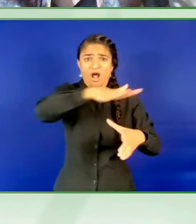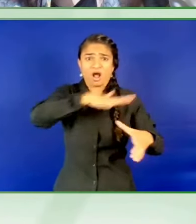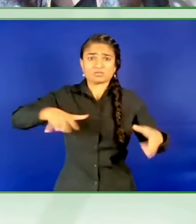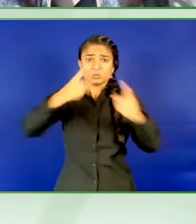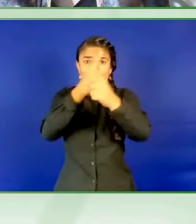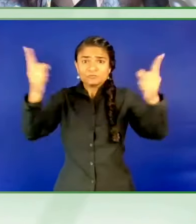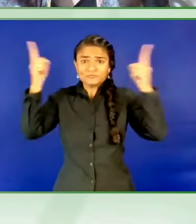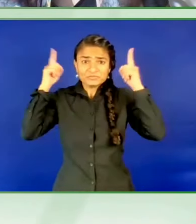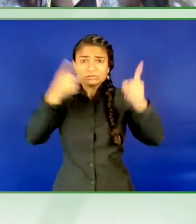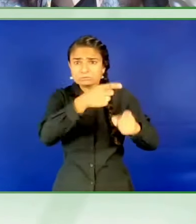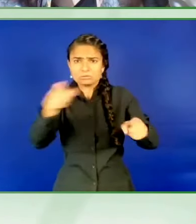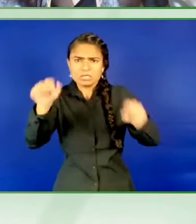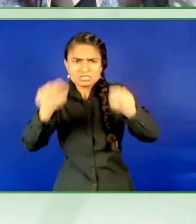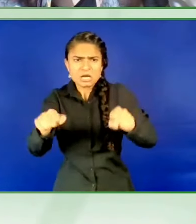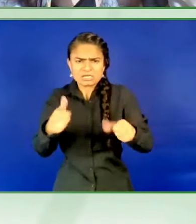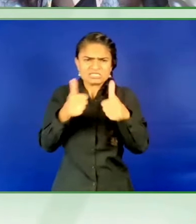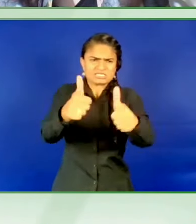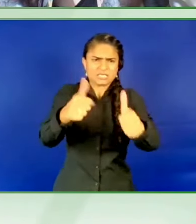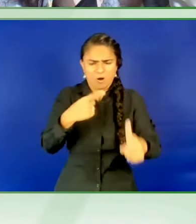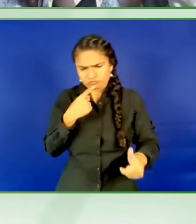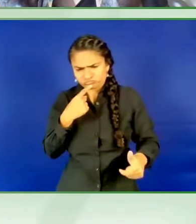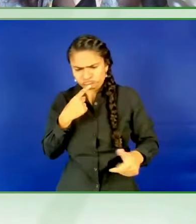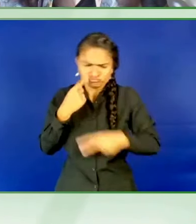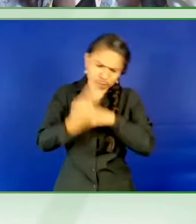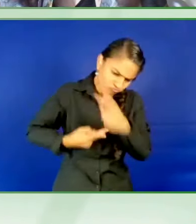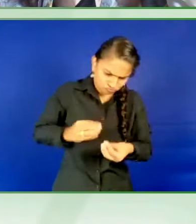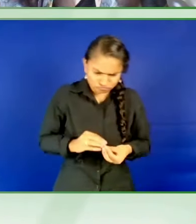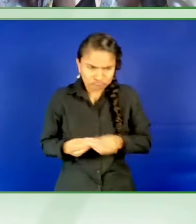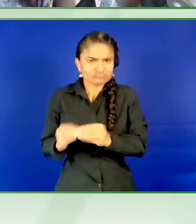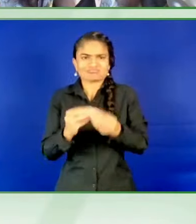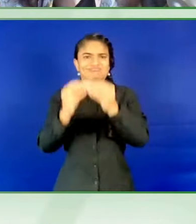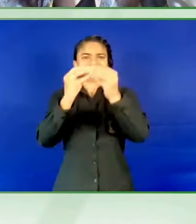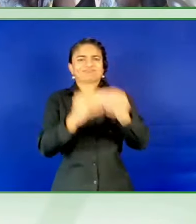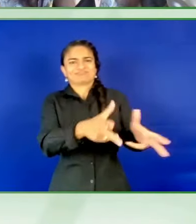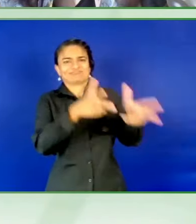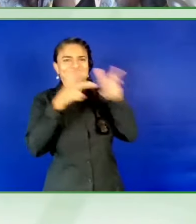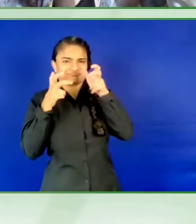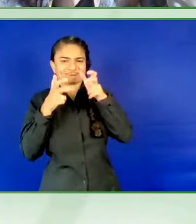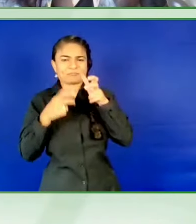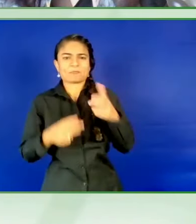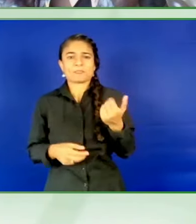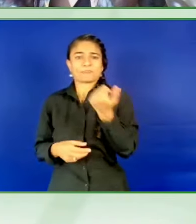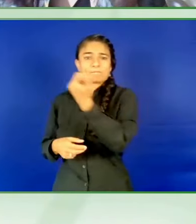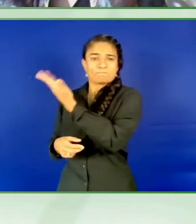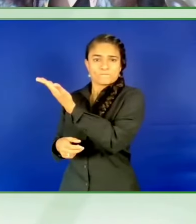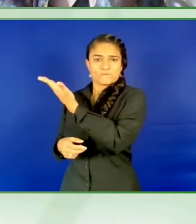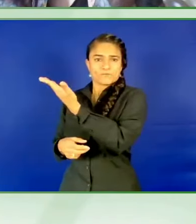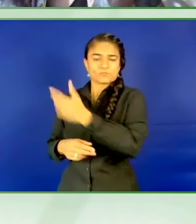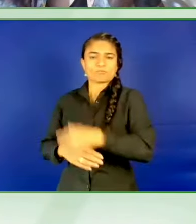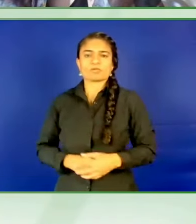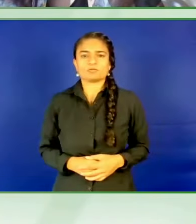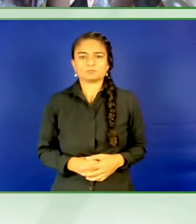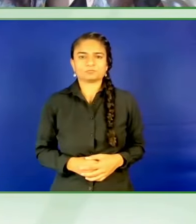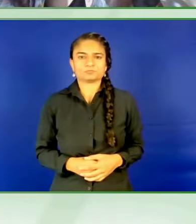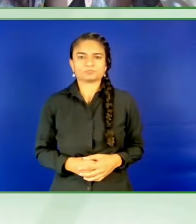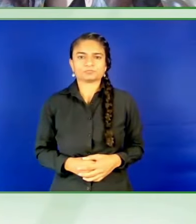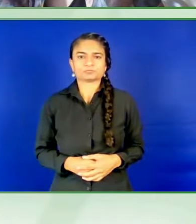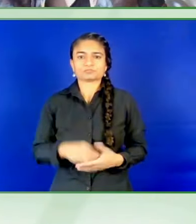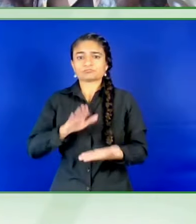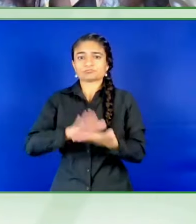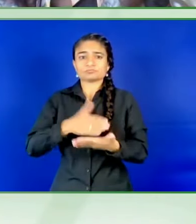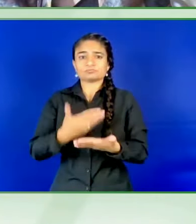showing that a picture of myself during the Latin American regional meeting of the International Astronomical